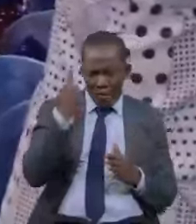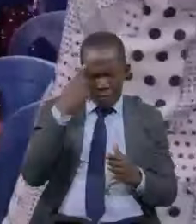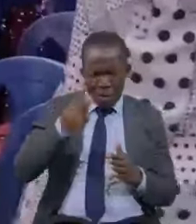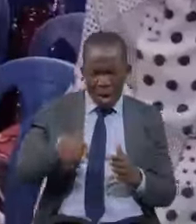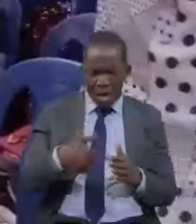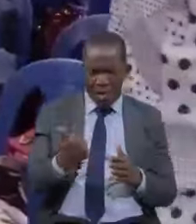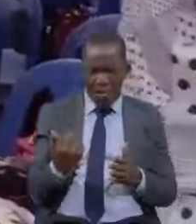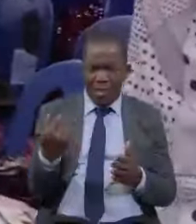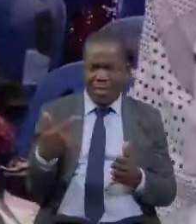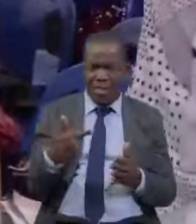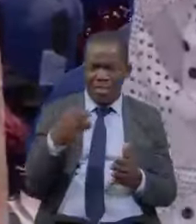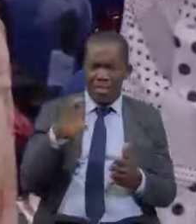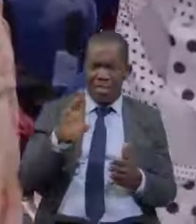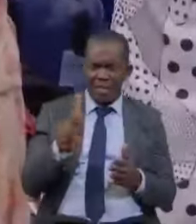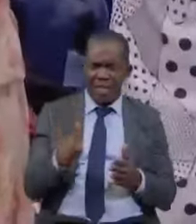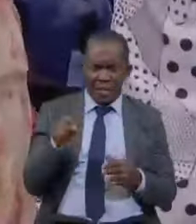be alive.